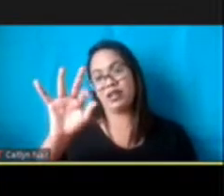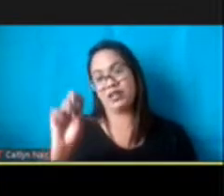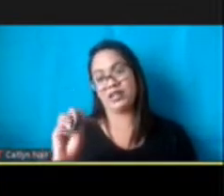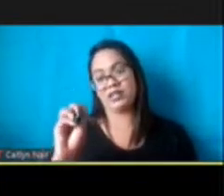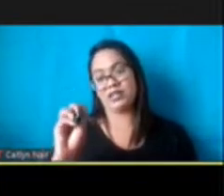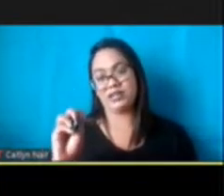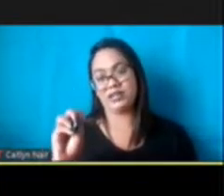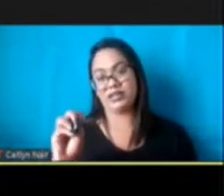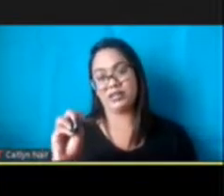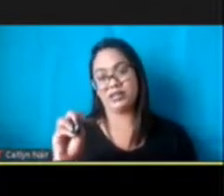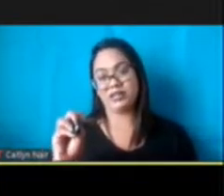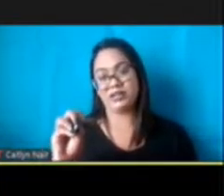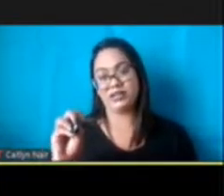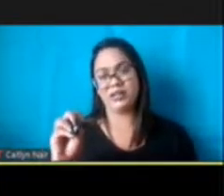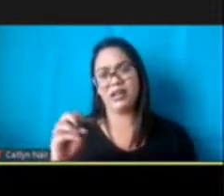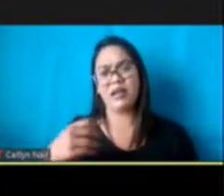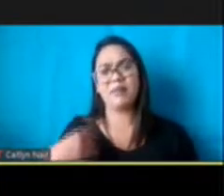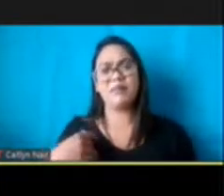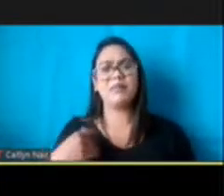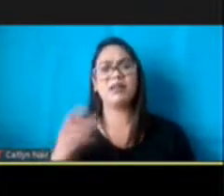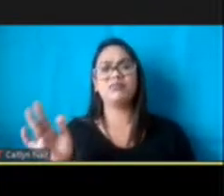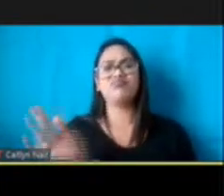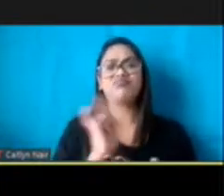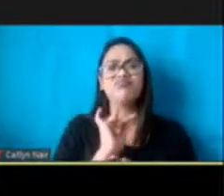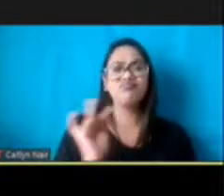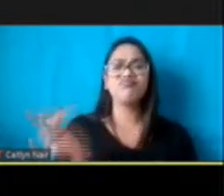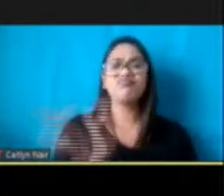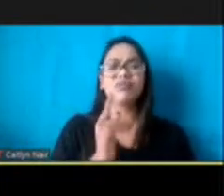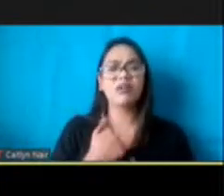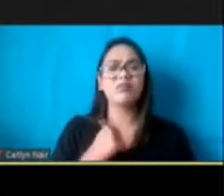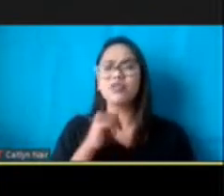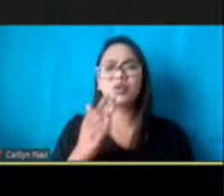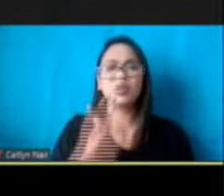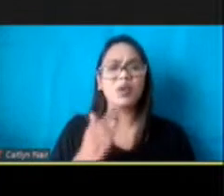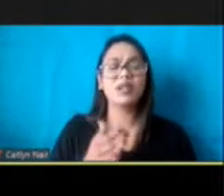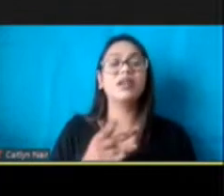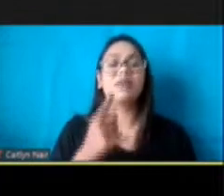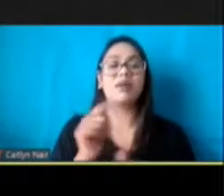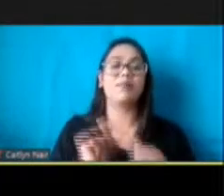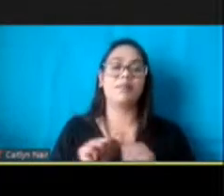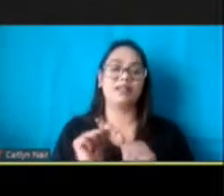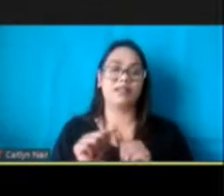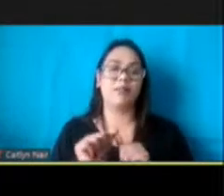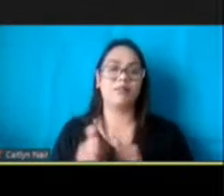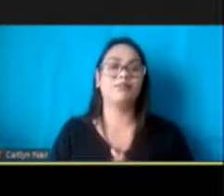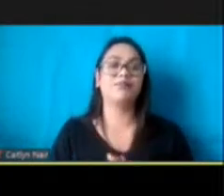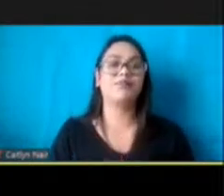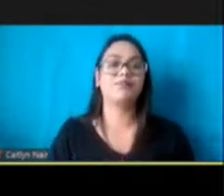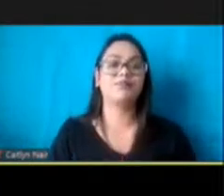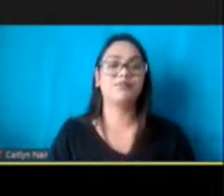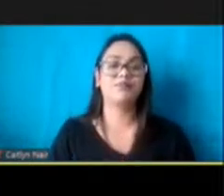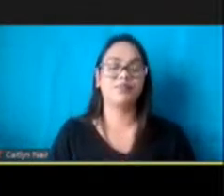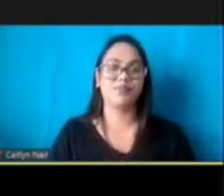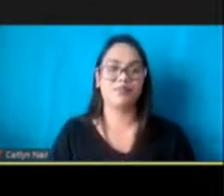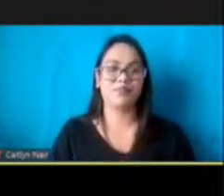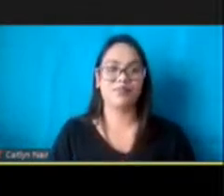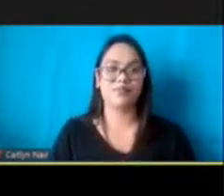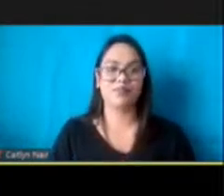My slides seem not to be wanting to move. Oh, okay, thank you.